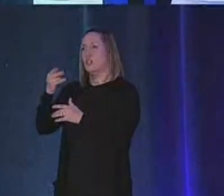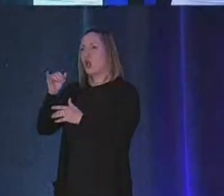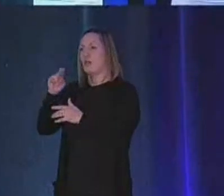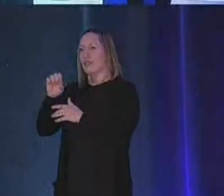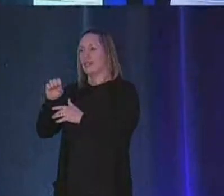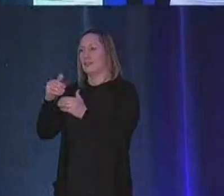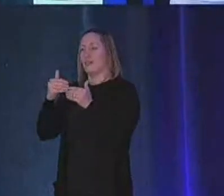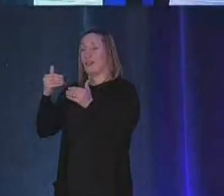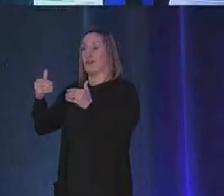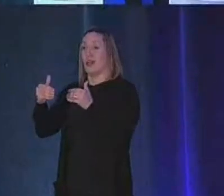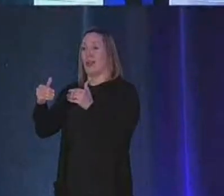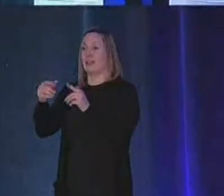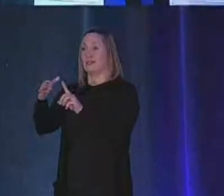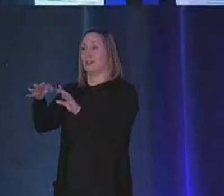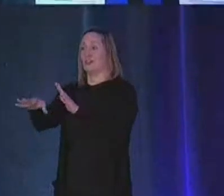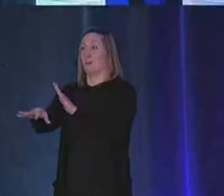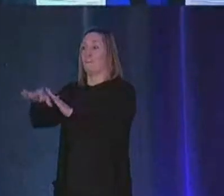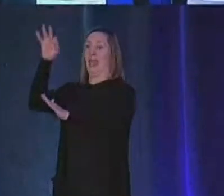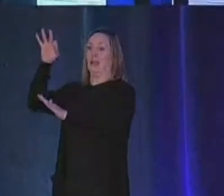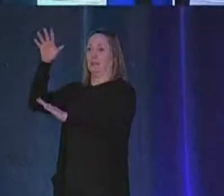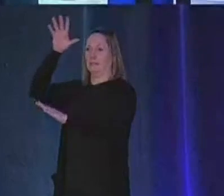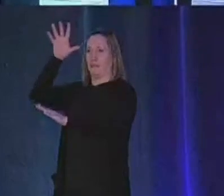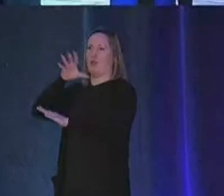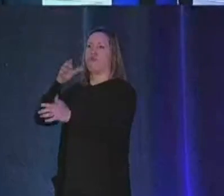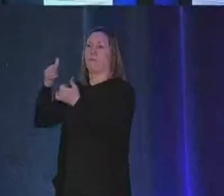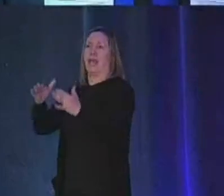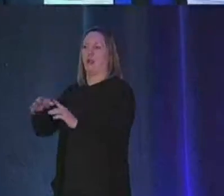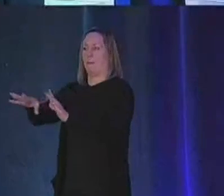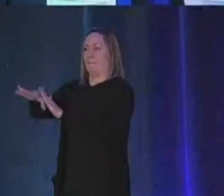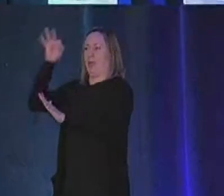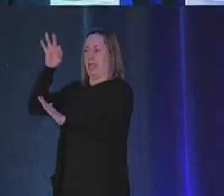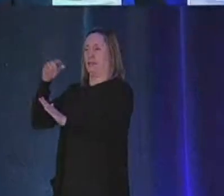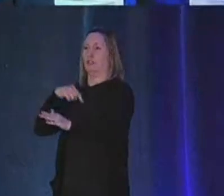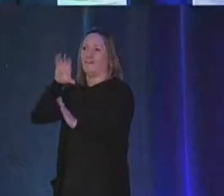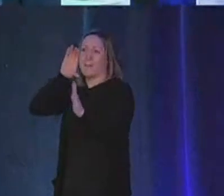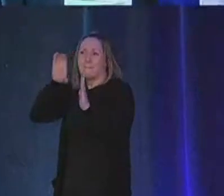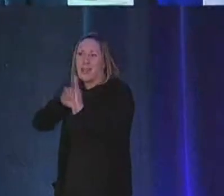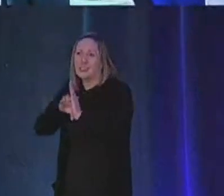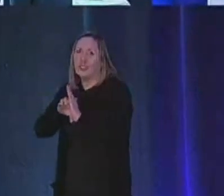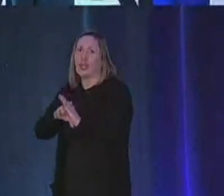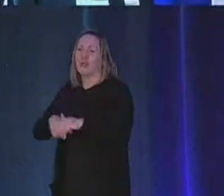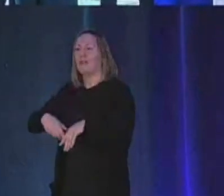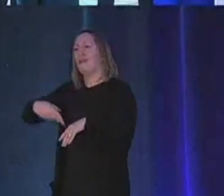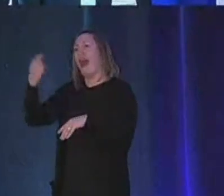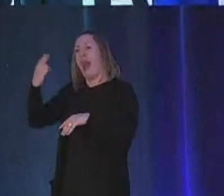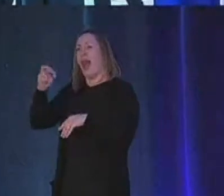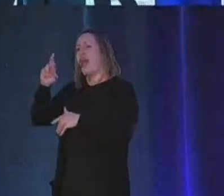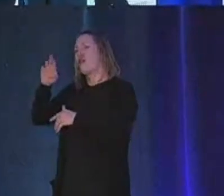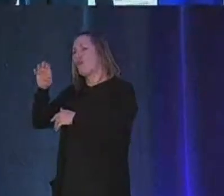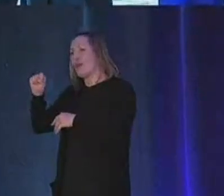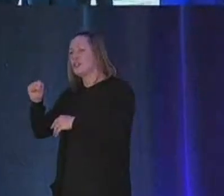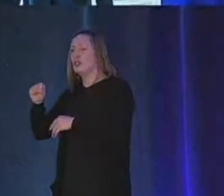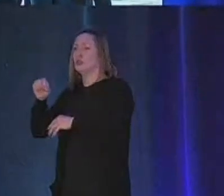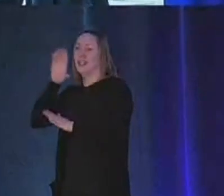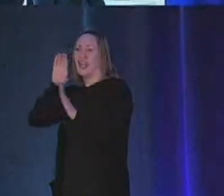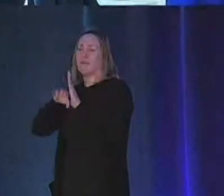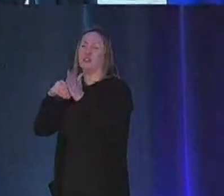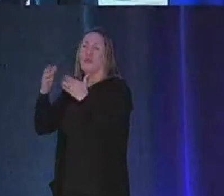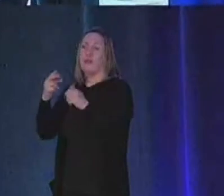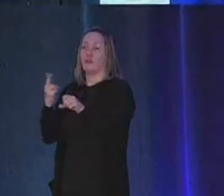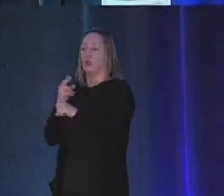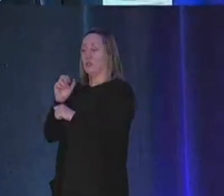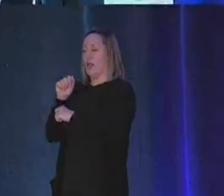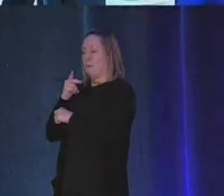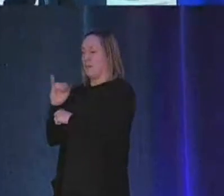pick. You got a picture and, you know, high resolution image, whatever. But using this API, you find